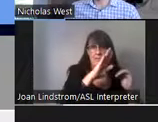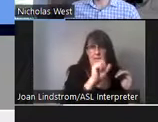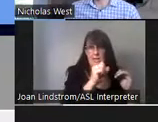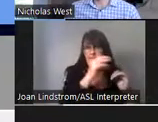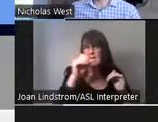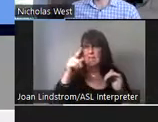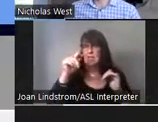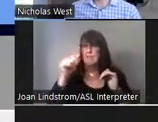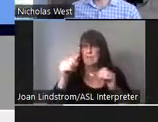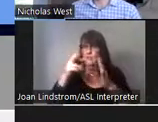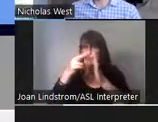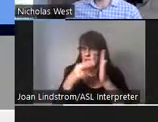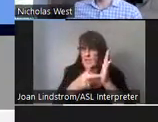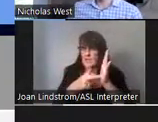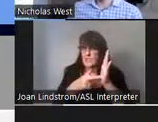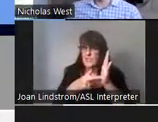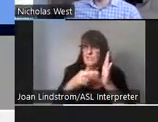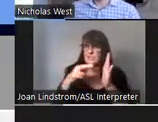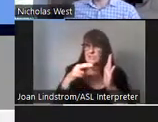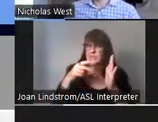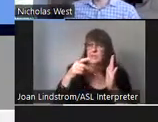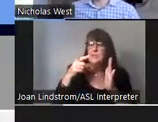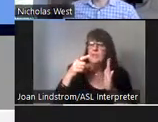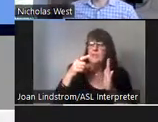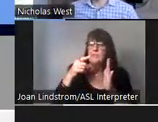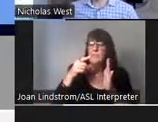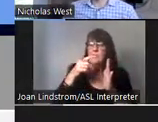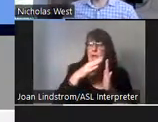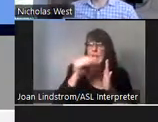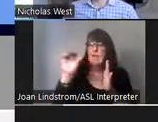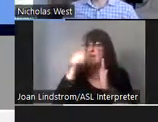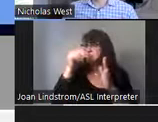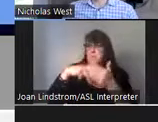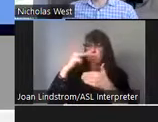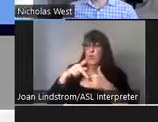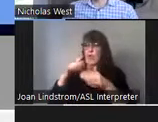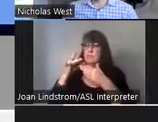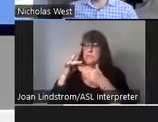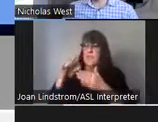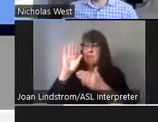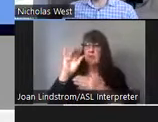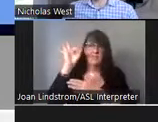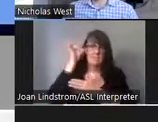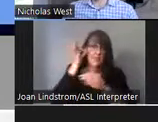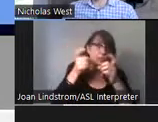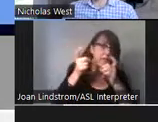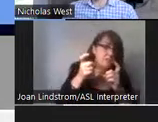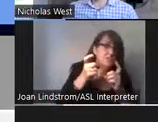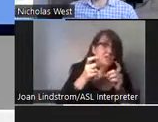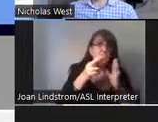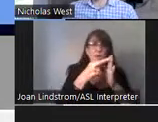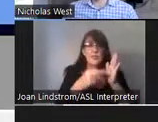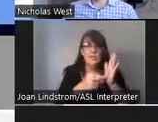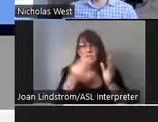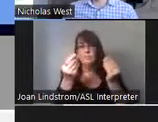acquisition regulations, parts 570. And other programs are guided by the federal management regulation or federal property